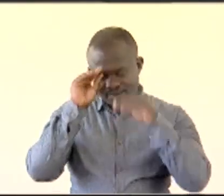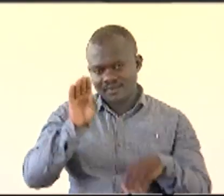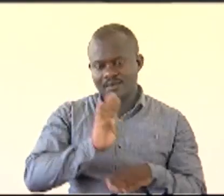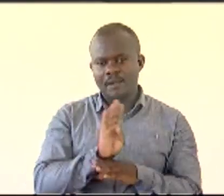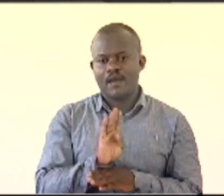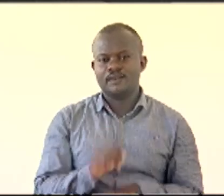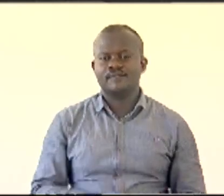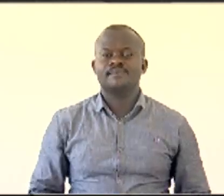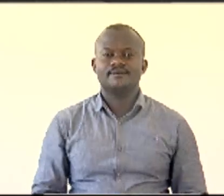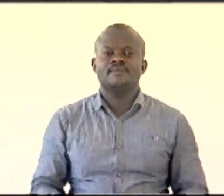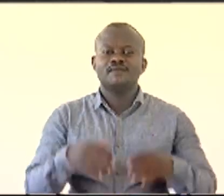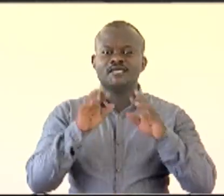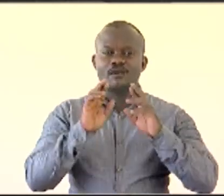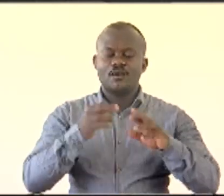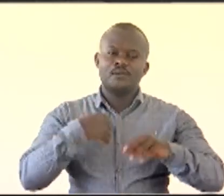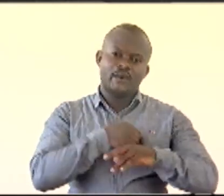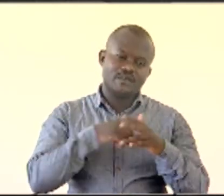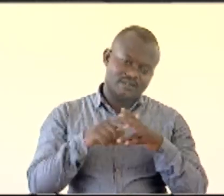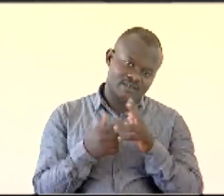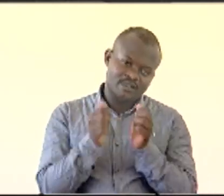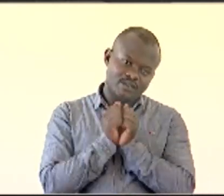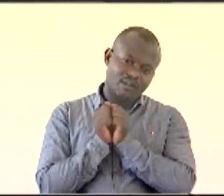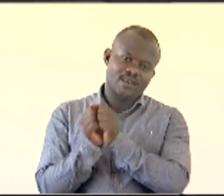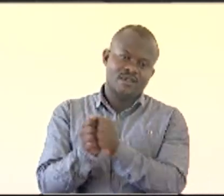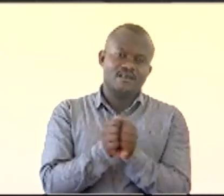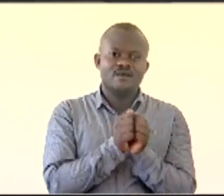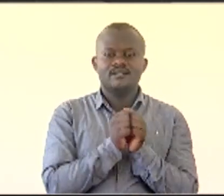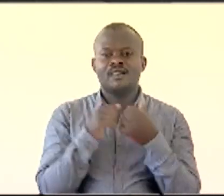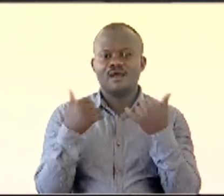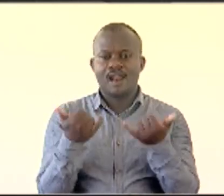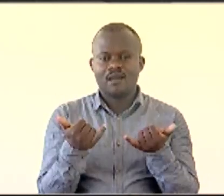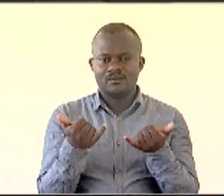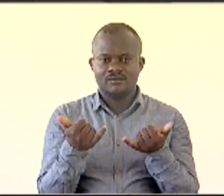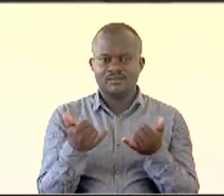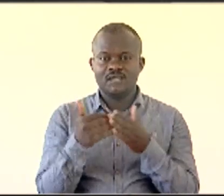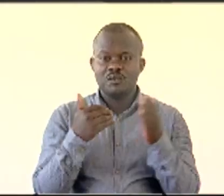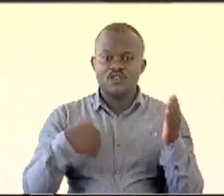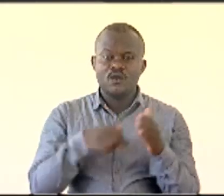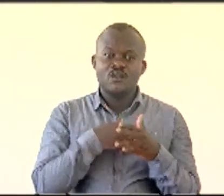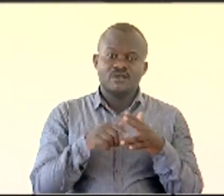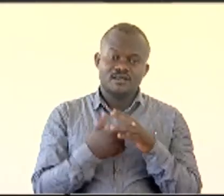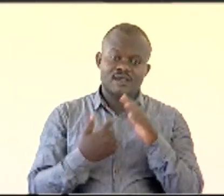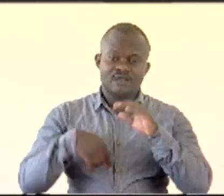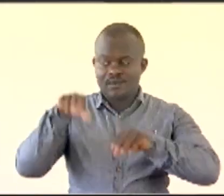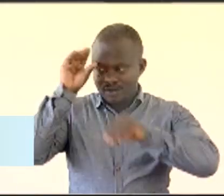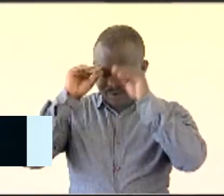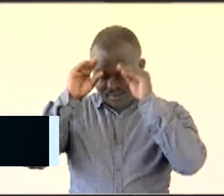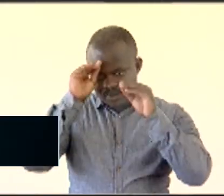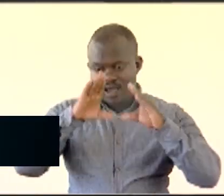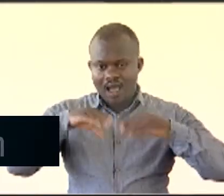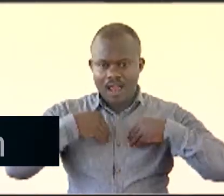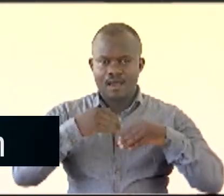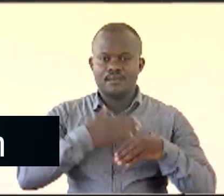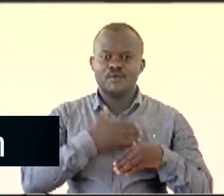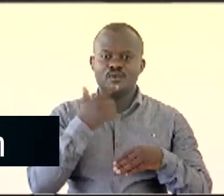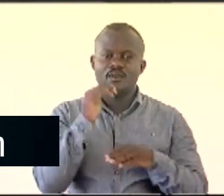Hope we are taking this journey together. Now, before we start our lesson, allow me